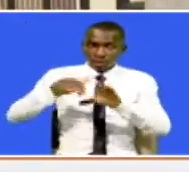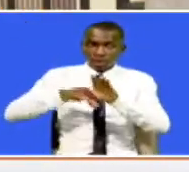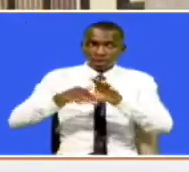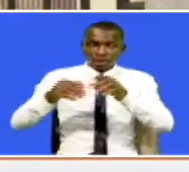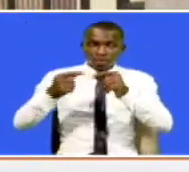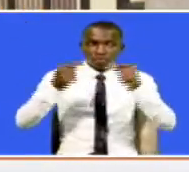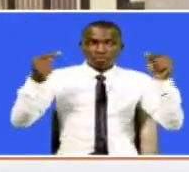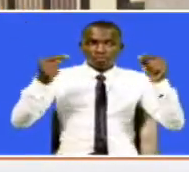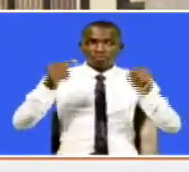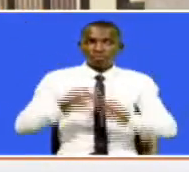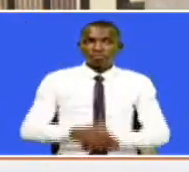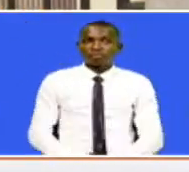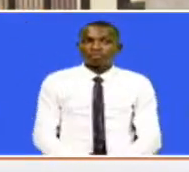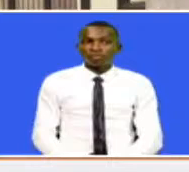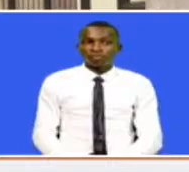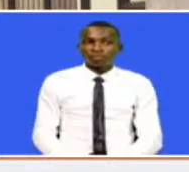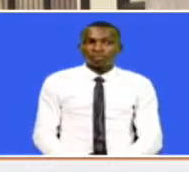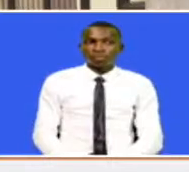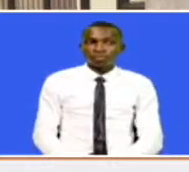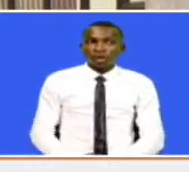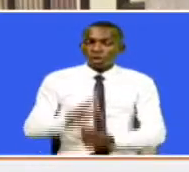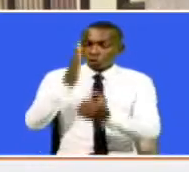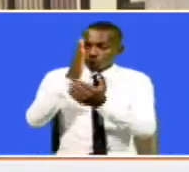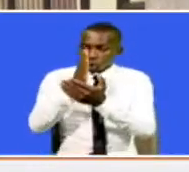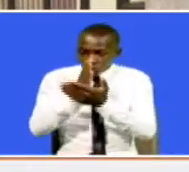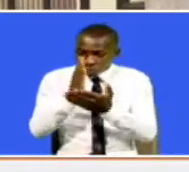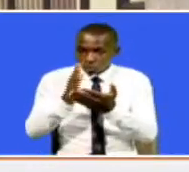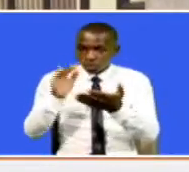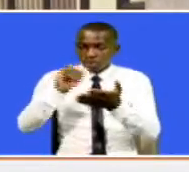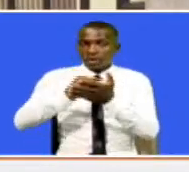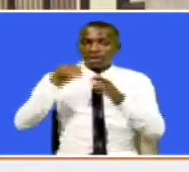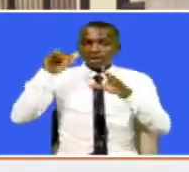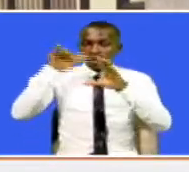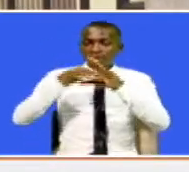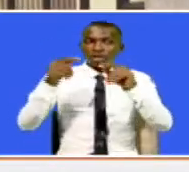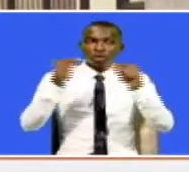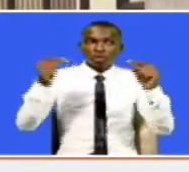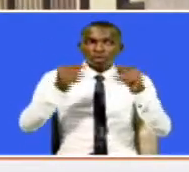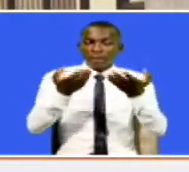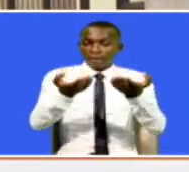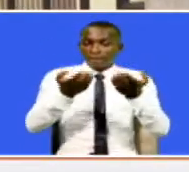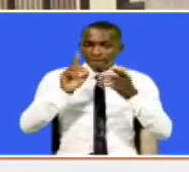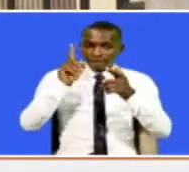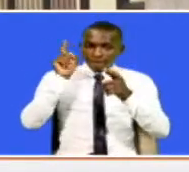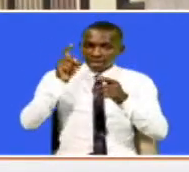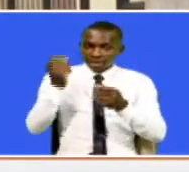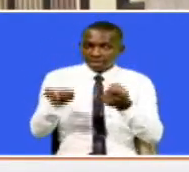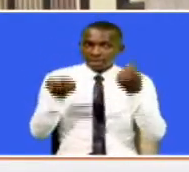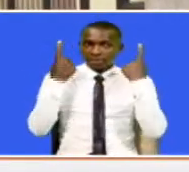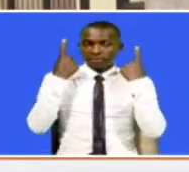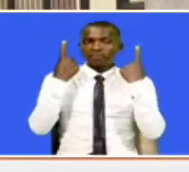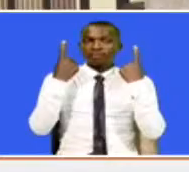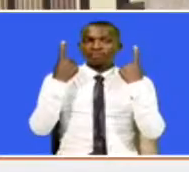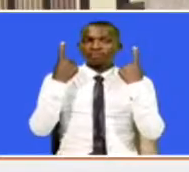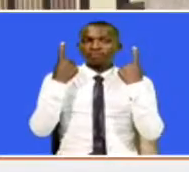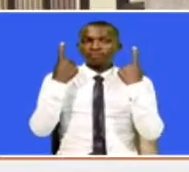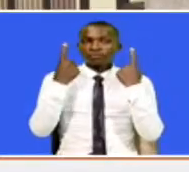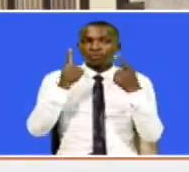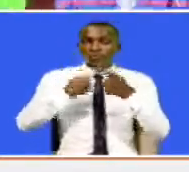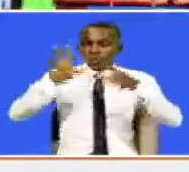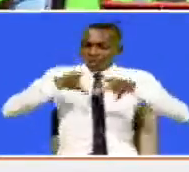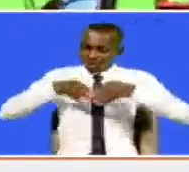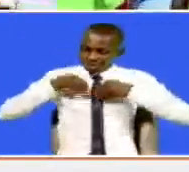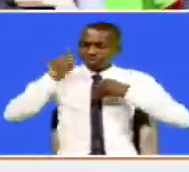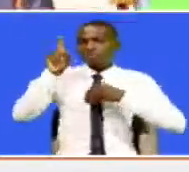fact of the matter is, it is true and it is a reality that they are on the opposition and they need to understand and even to agree on it, to accept